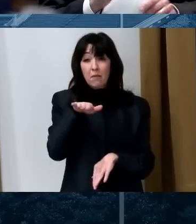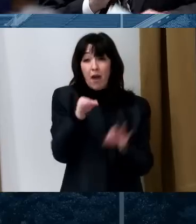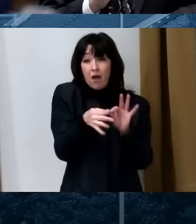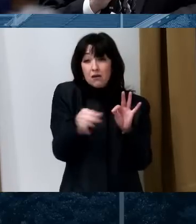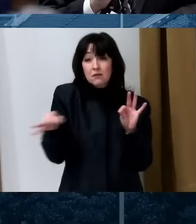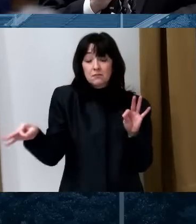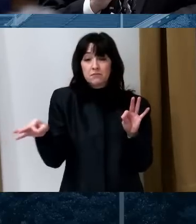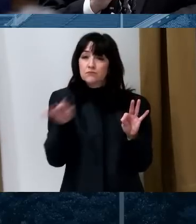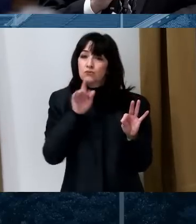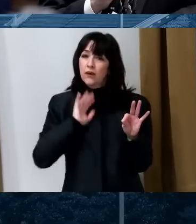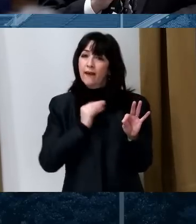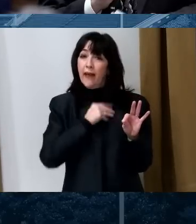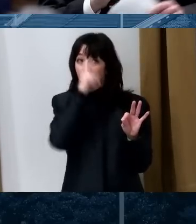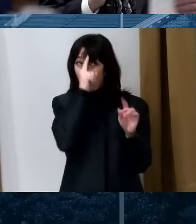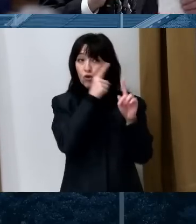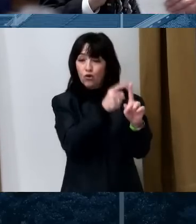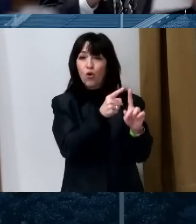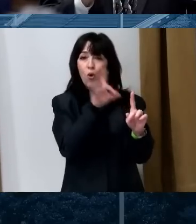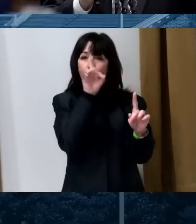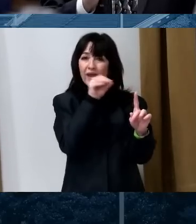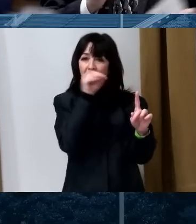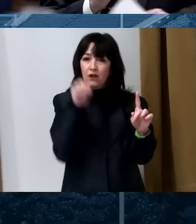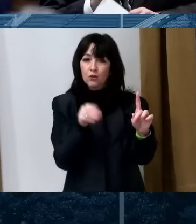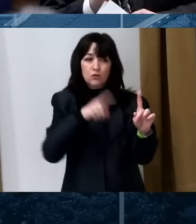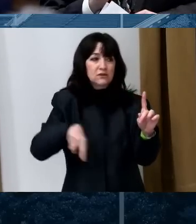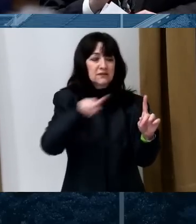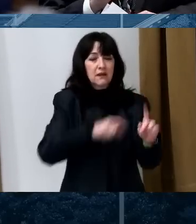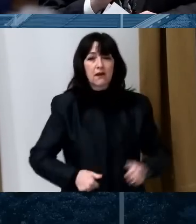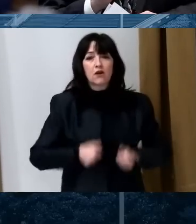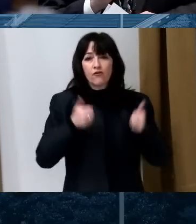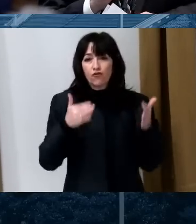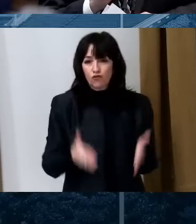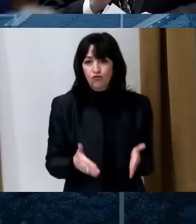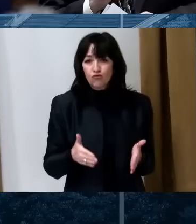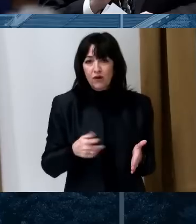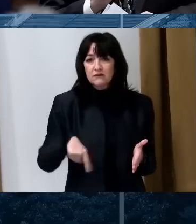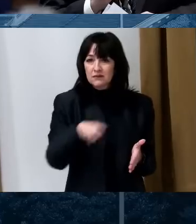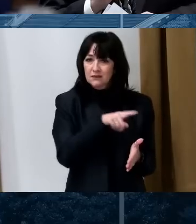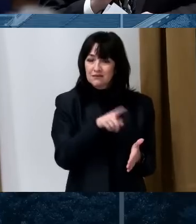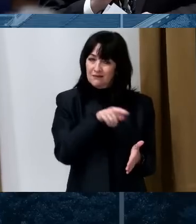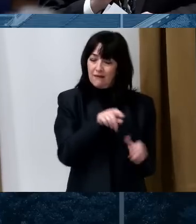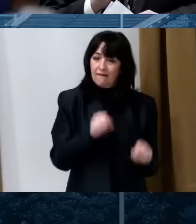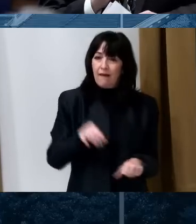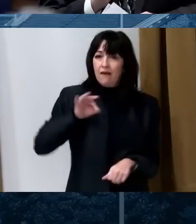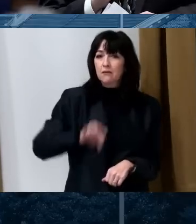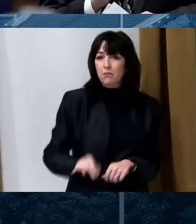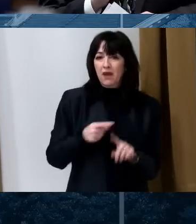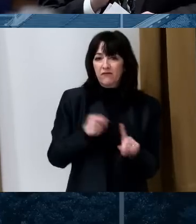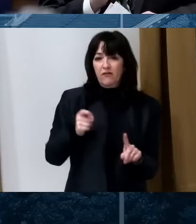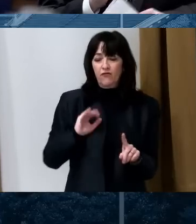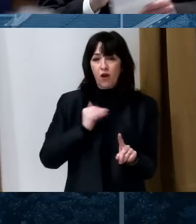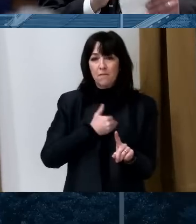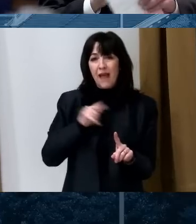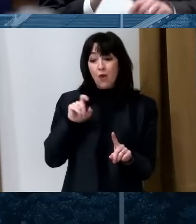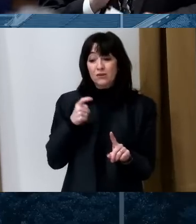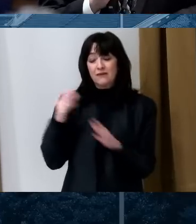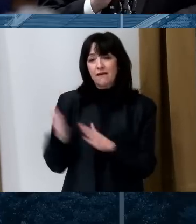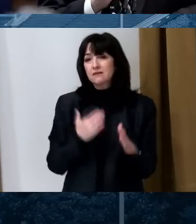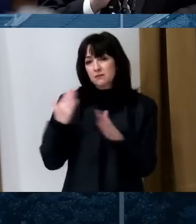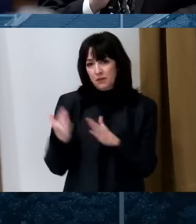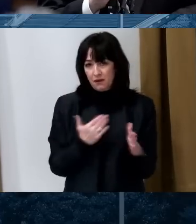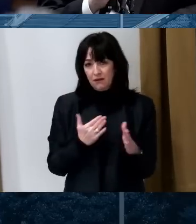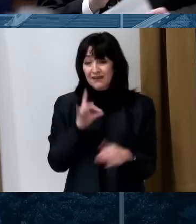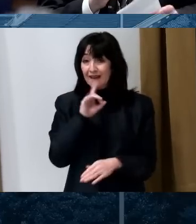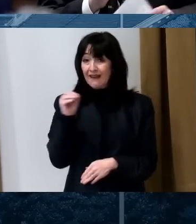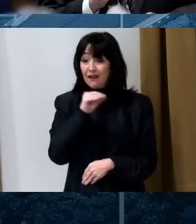80% of the residents of the 372,000 people who are going to benefit from this tax package. 80% of